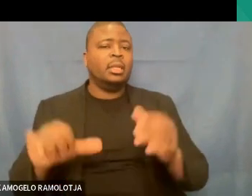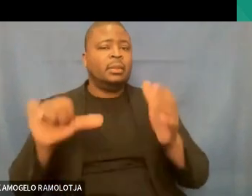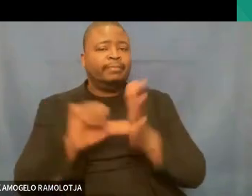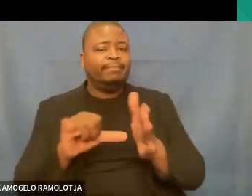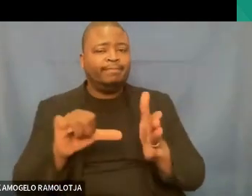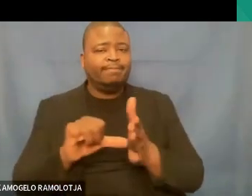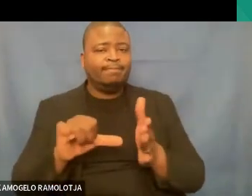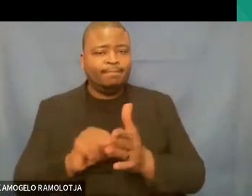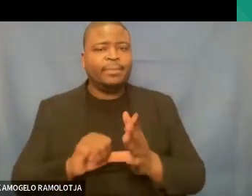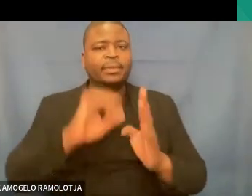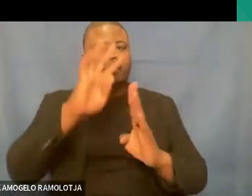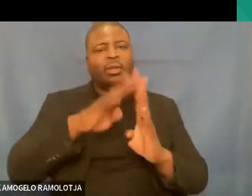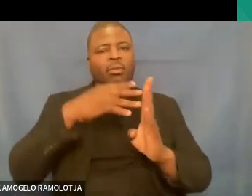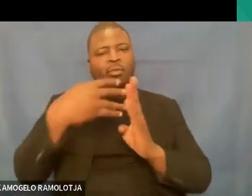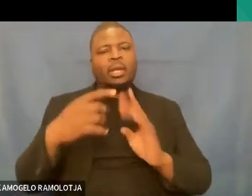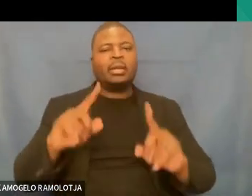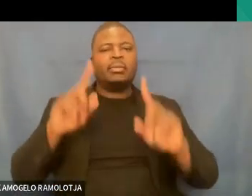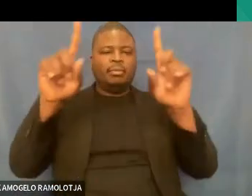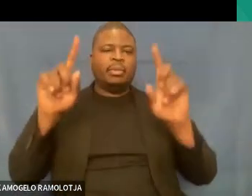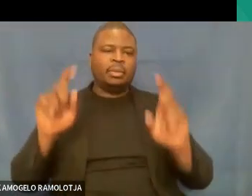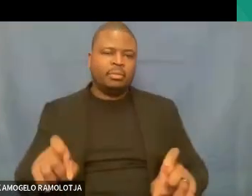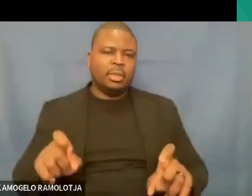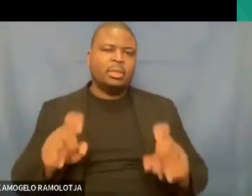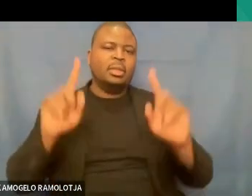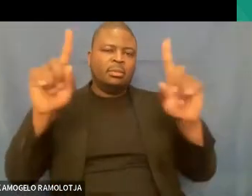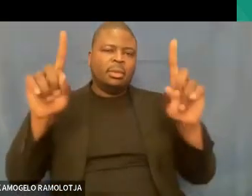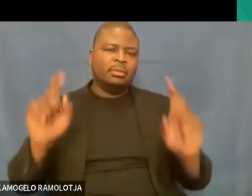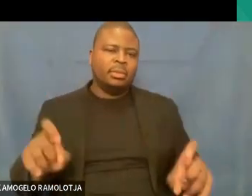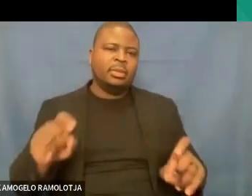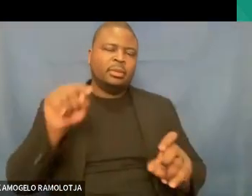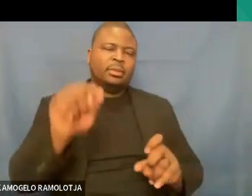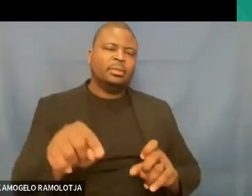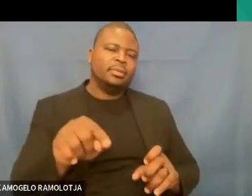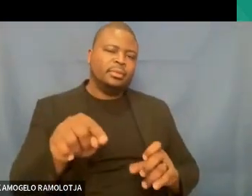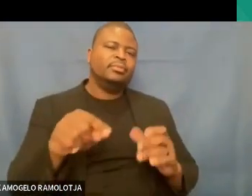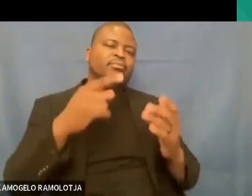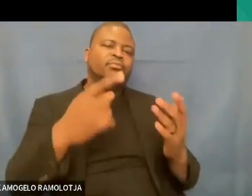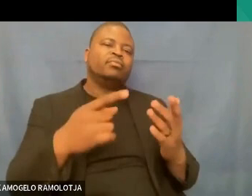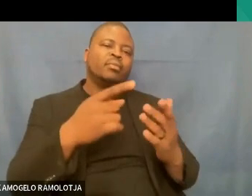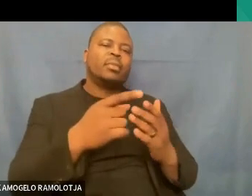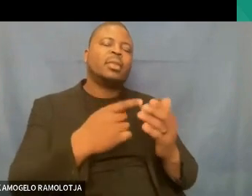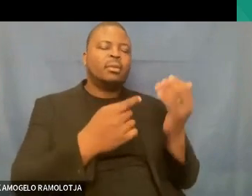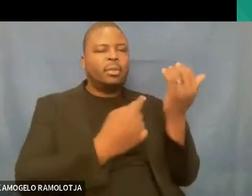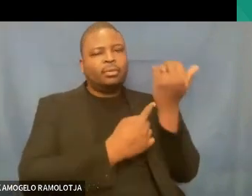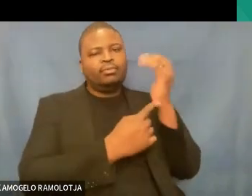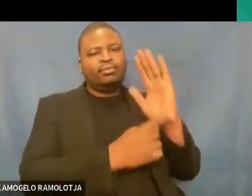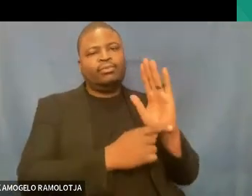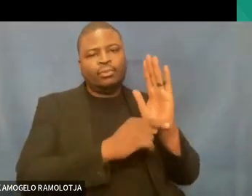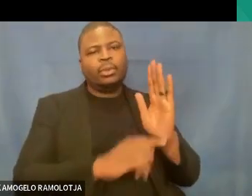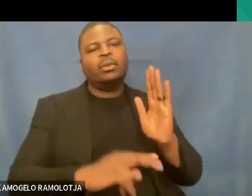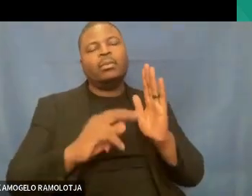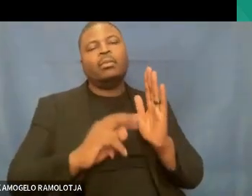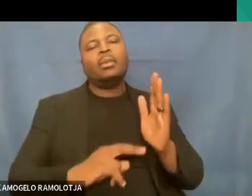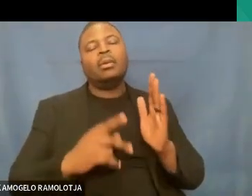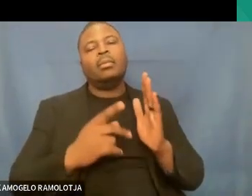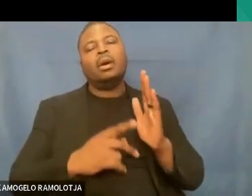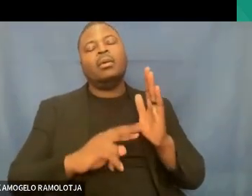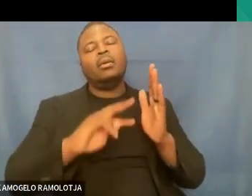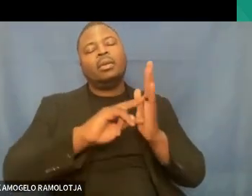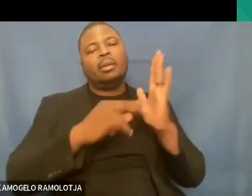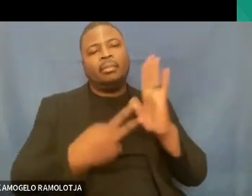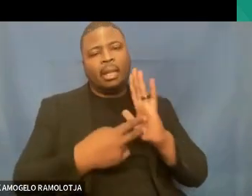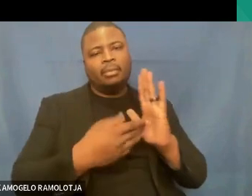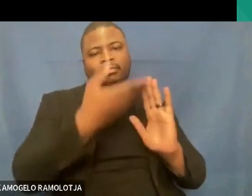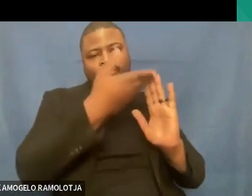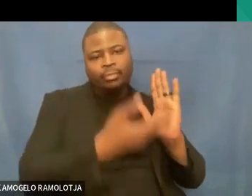have been highlighted in the plan that is now currently in development.